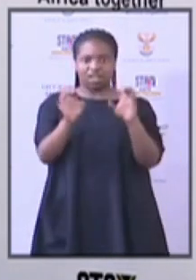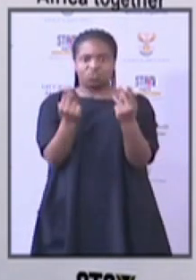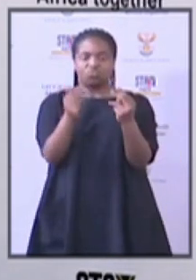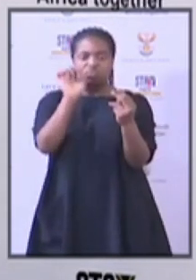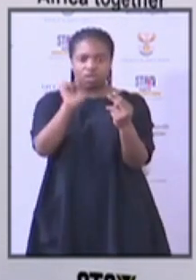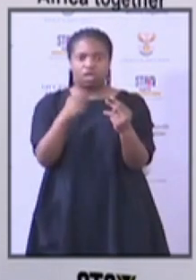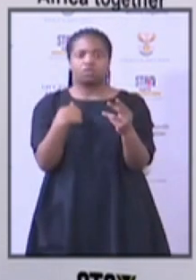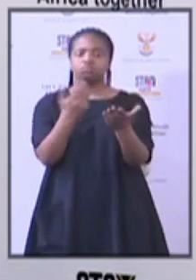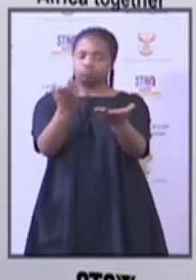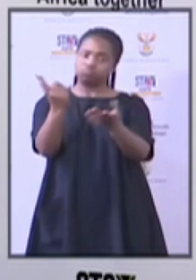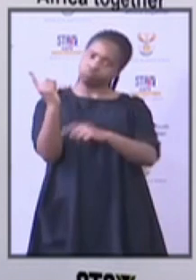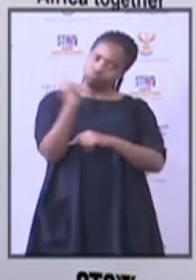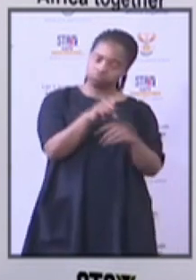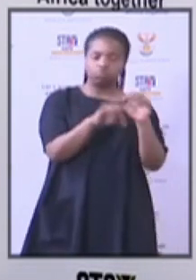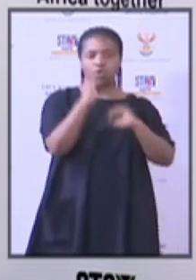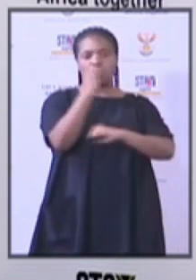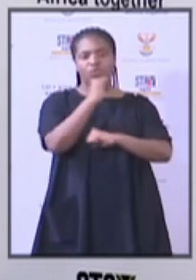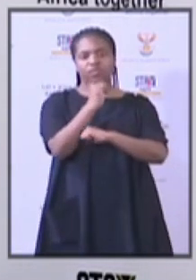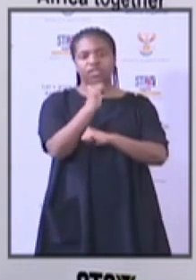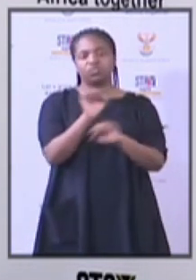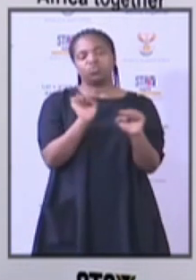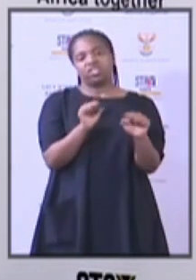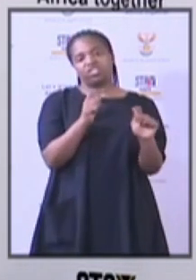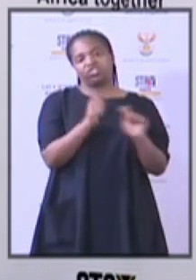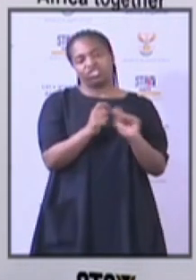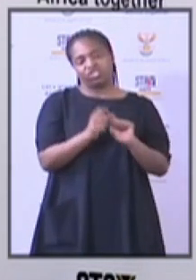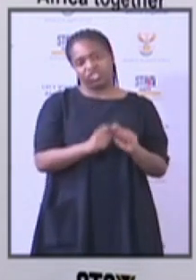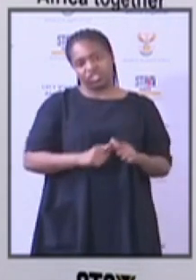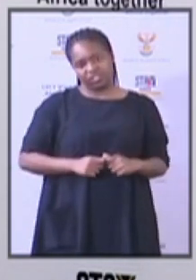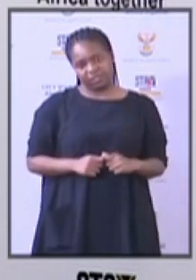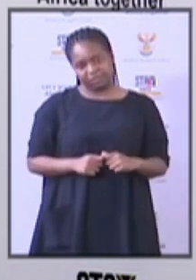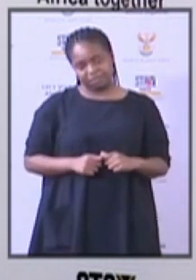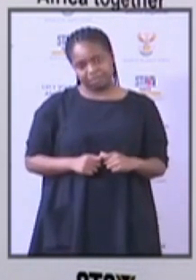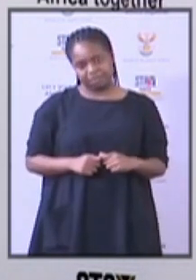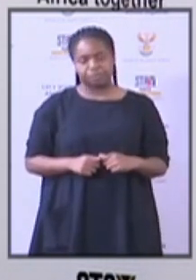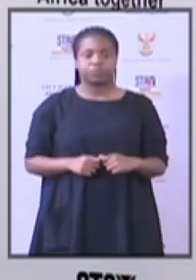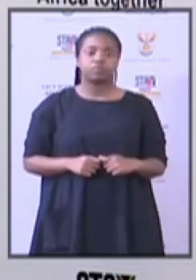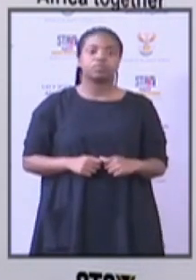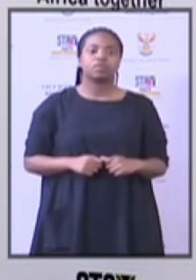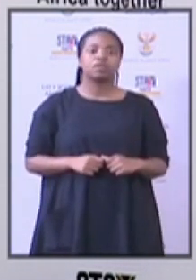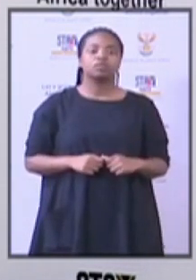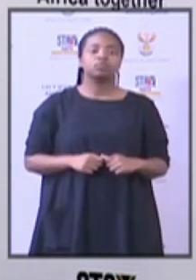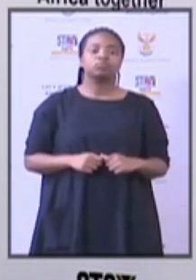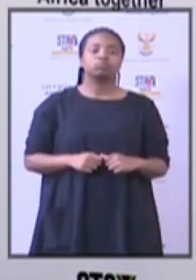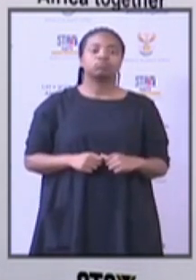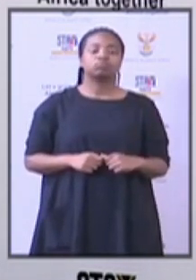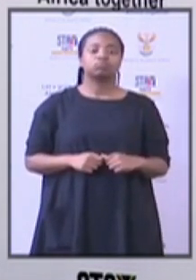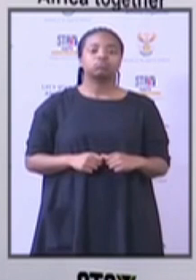also allowed to come in.